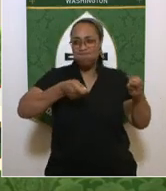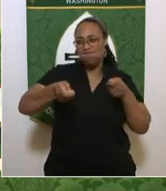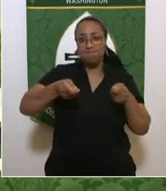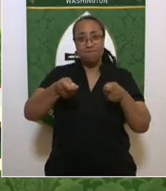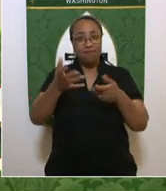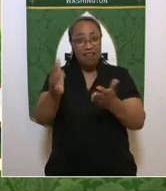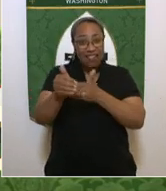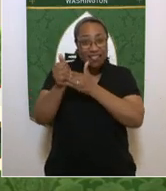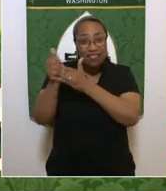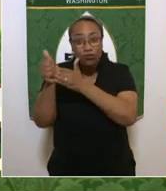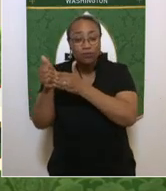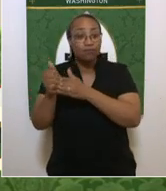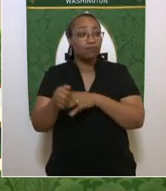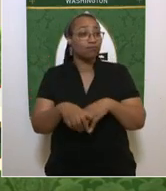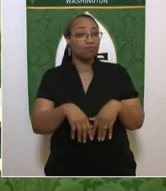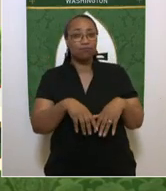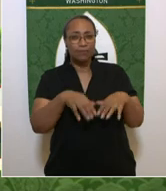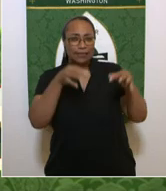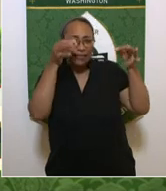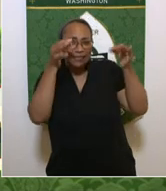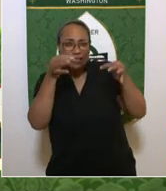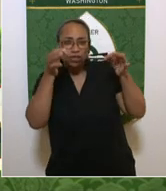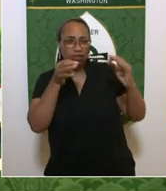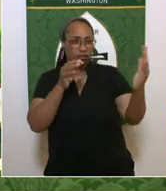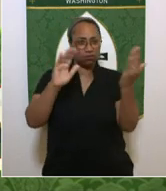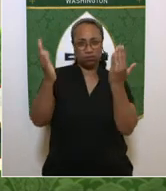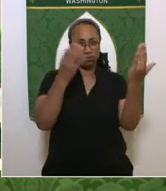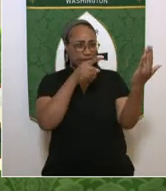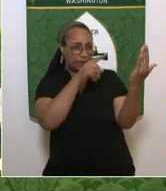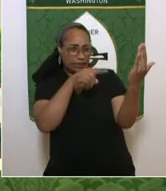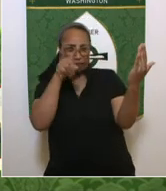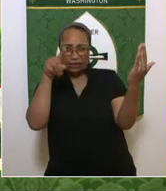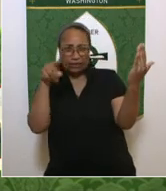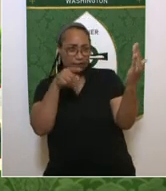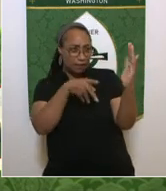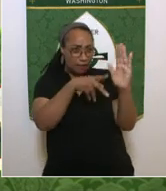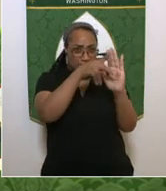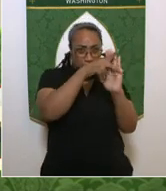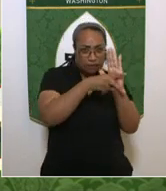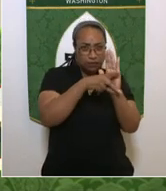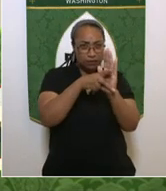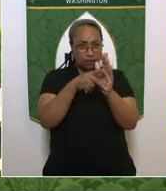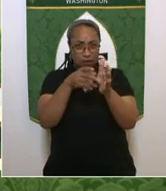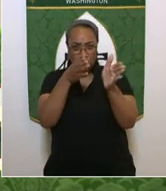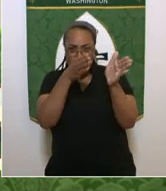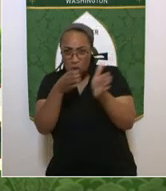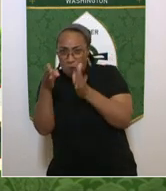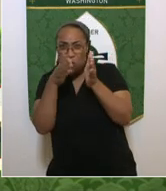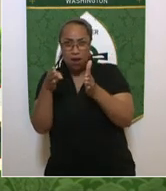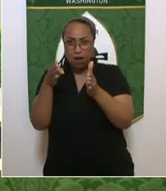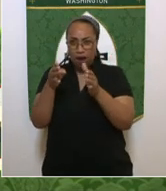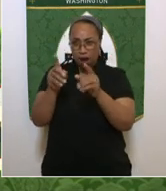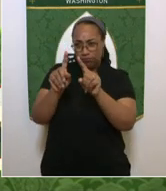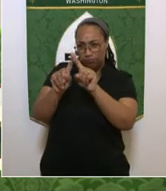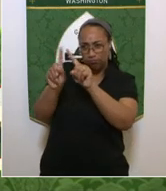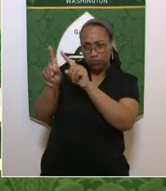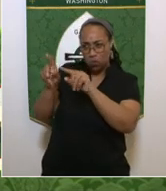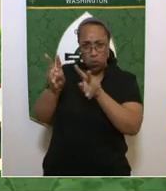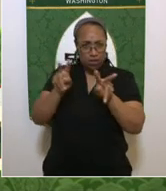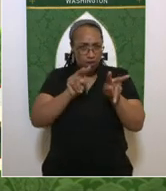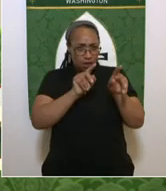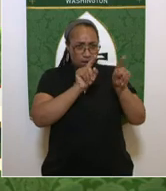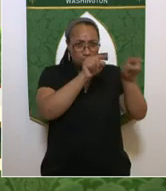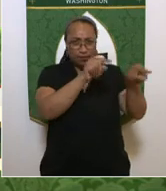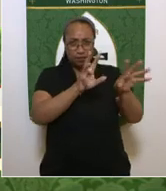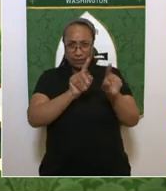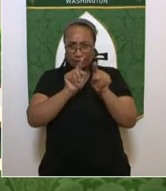make decisions about policy, about budget, you get to go to schools all over the city, you